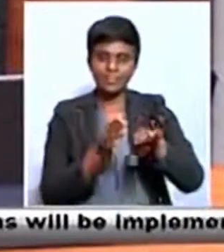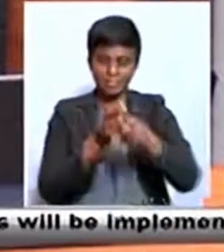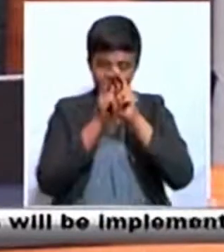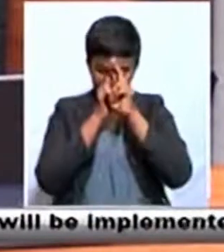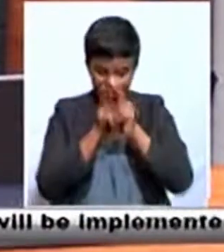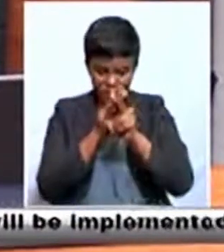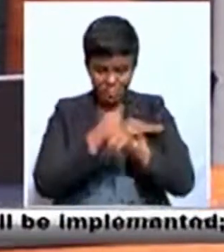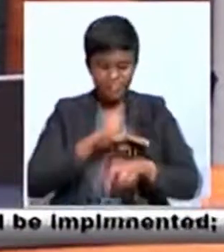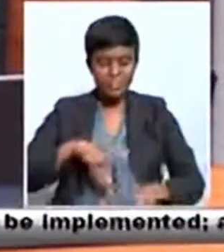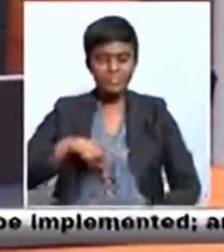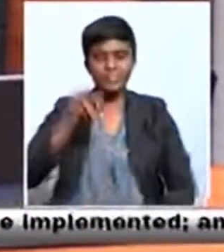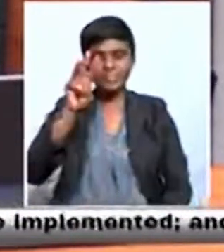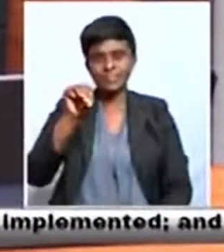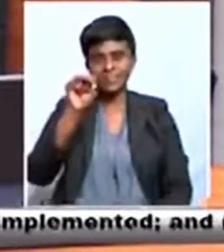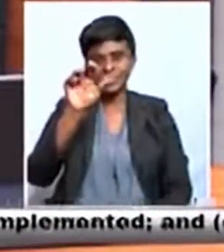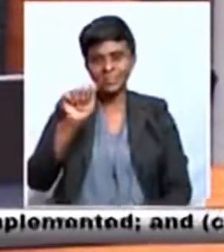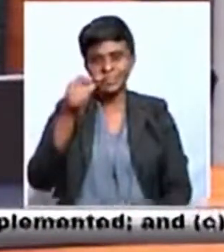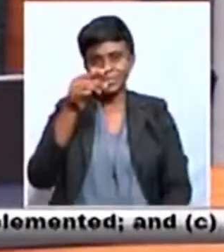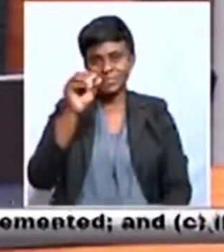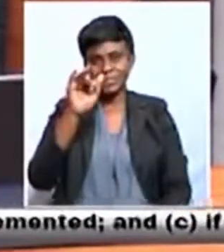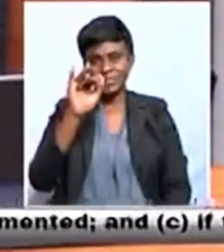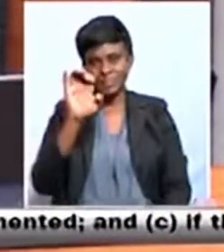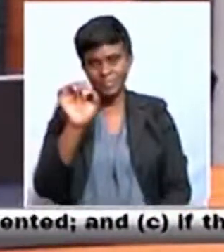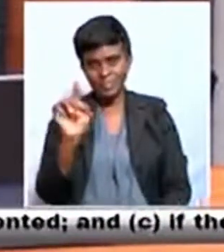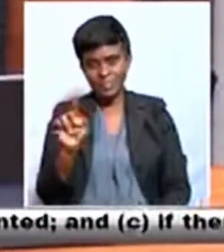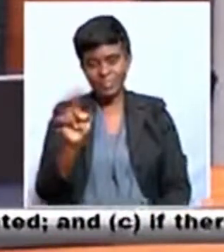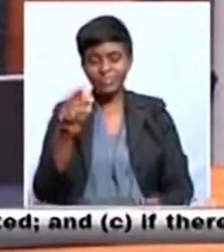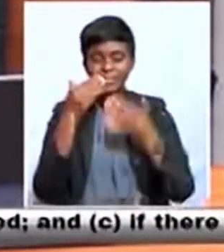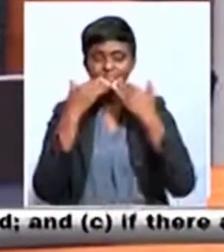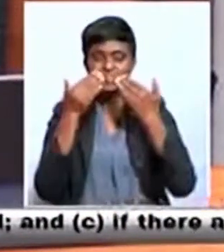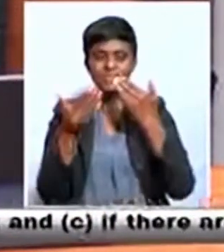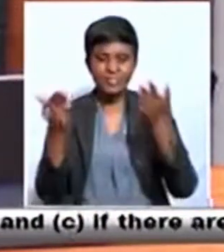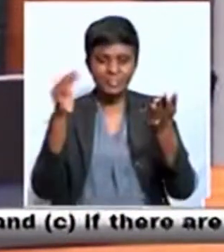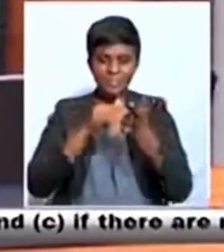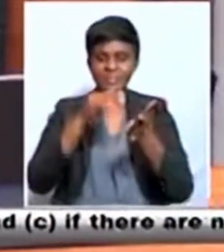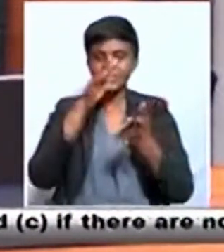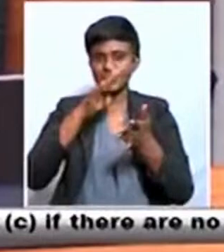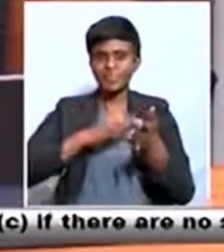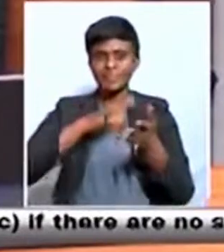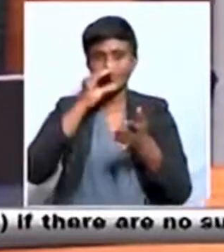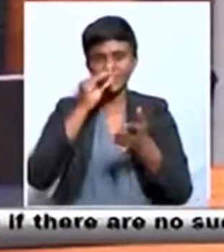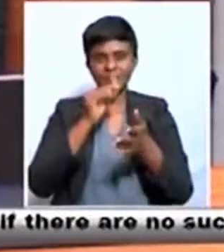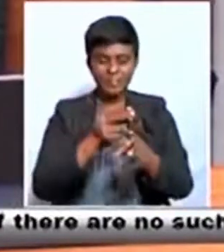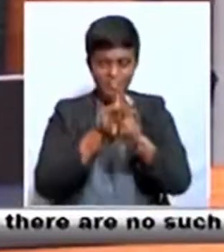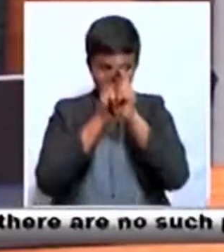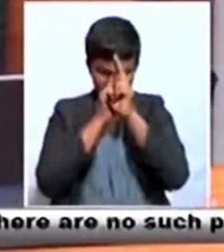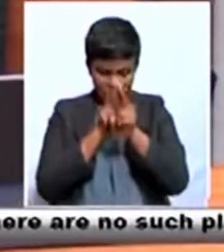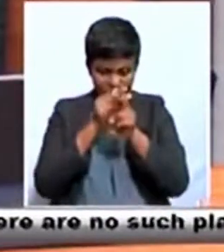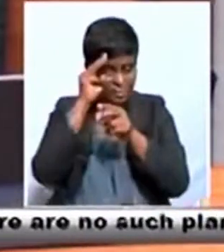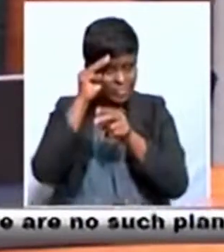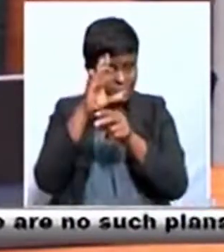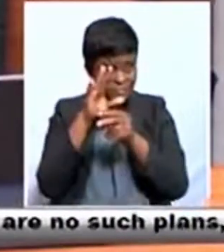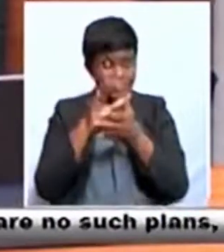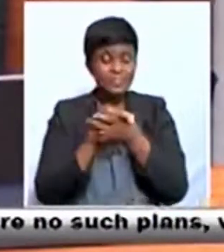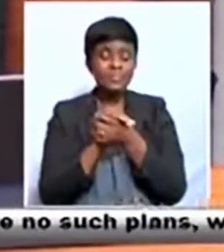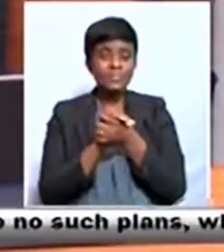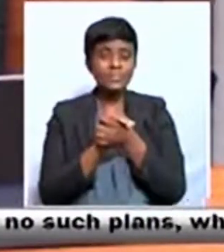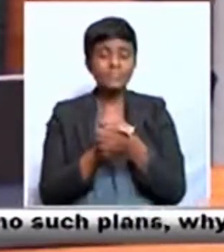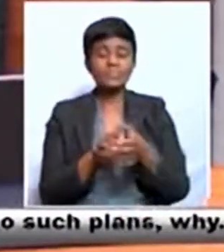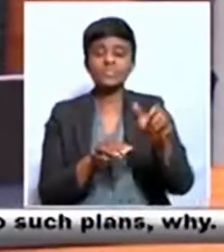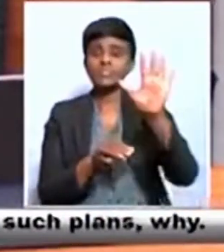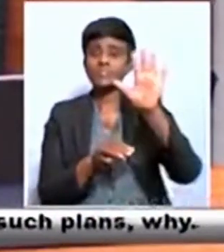Magoye. Thank you once more, Madam Speaker. Honorable Minister, 5